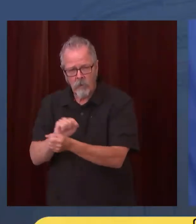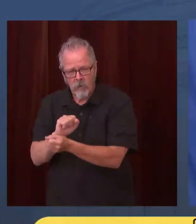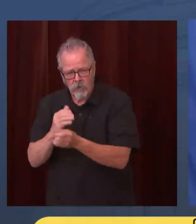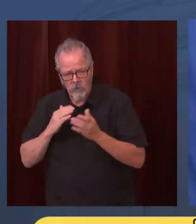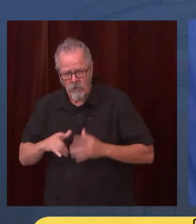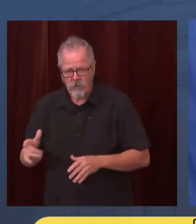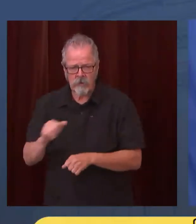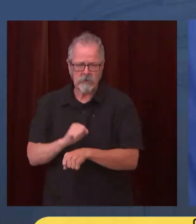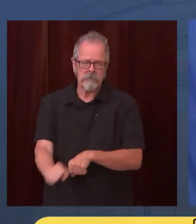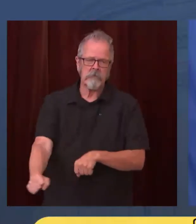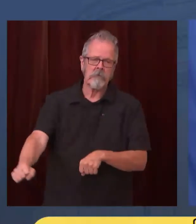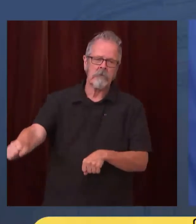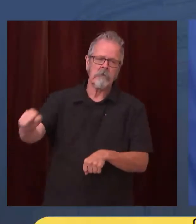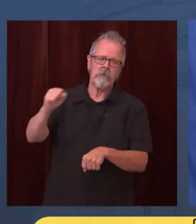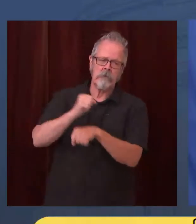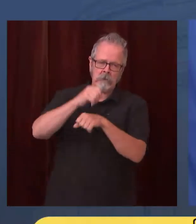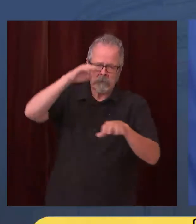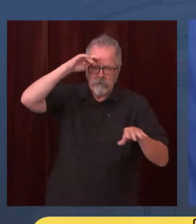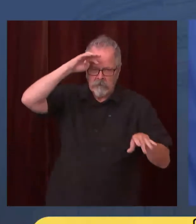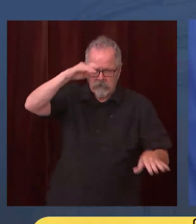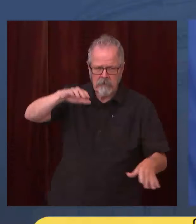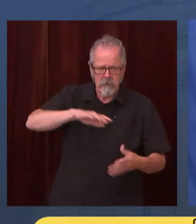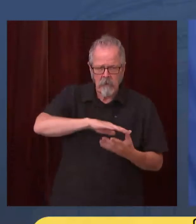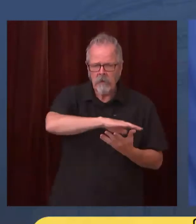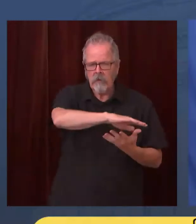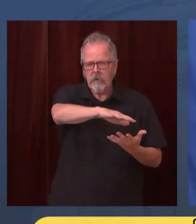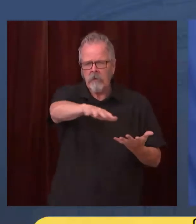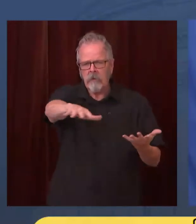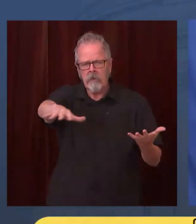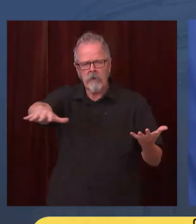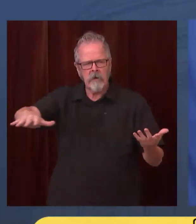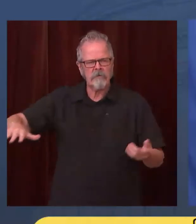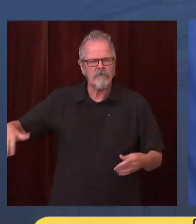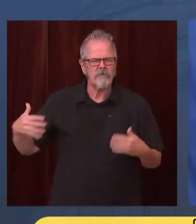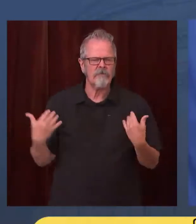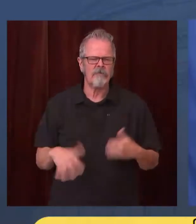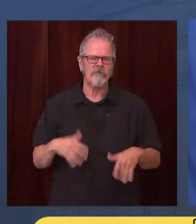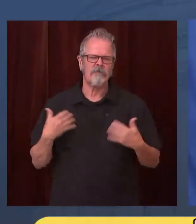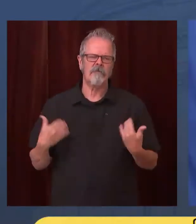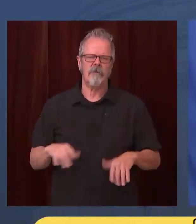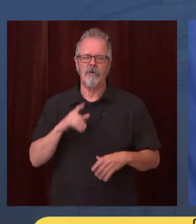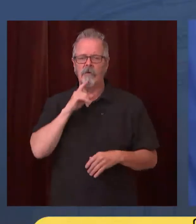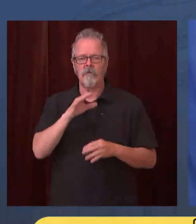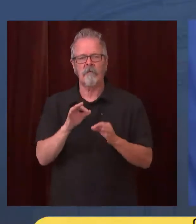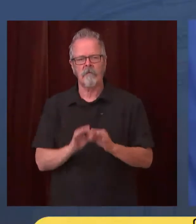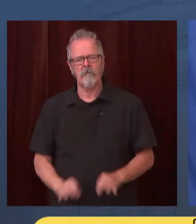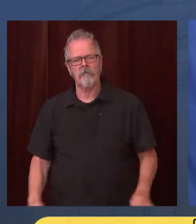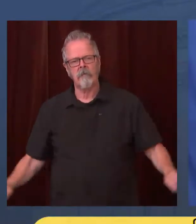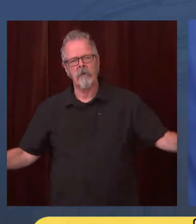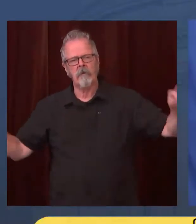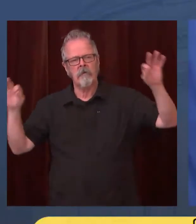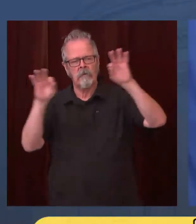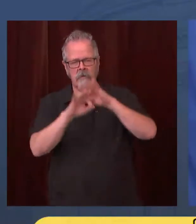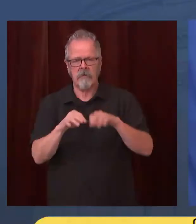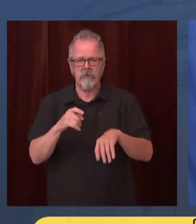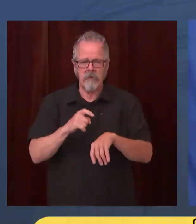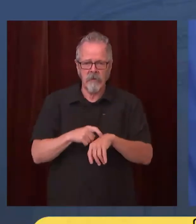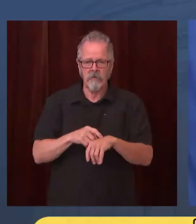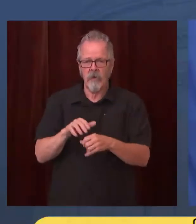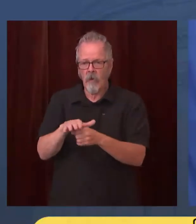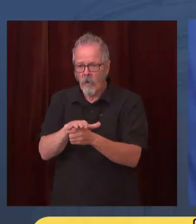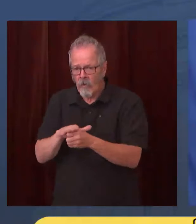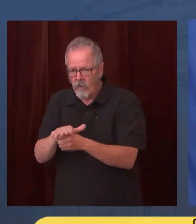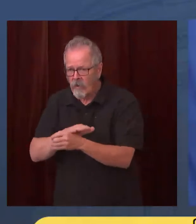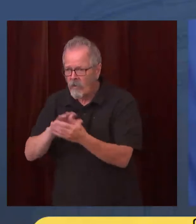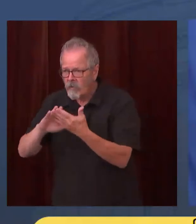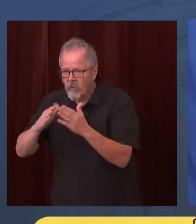is a very difficult time in both the public health and healthcare systems at the local community level, and we know so much is